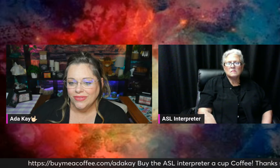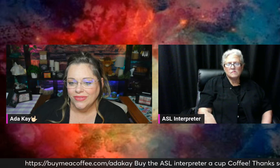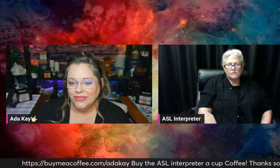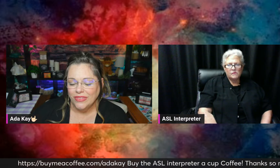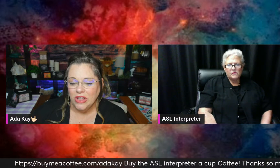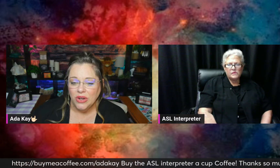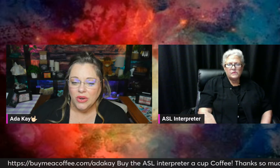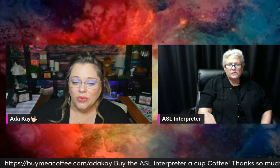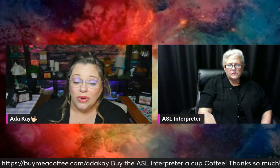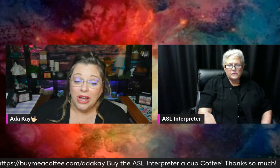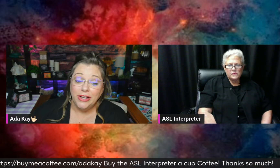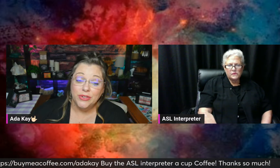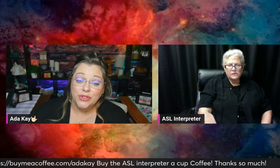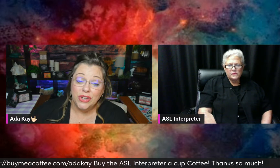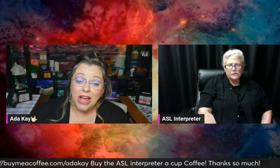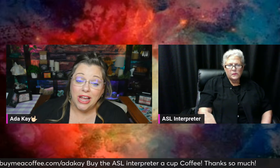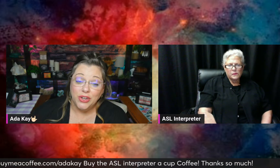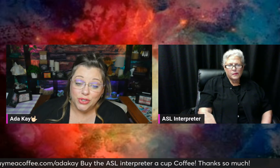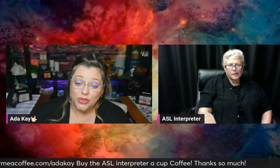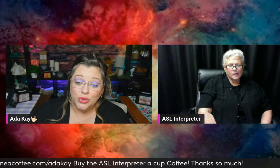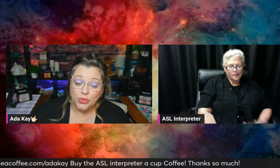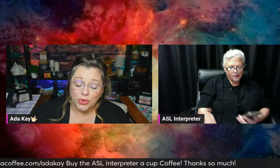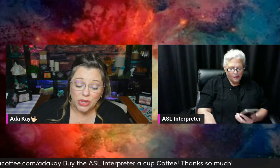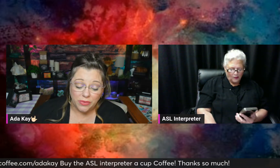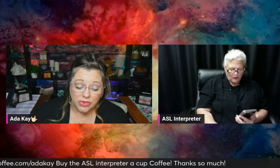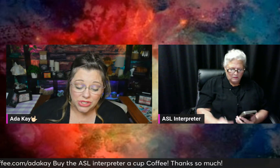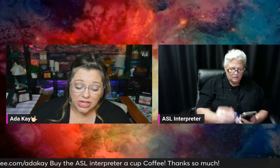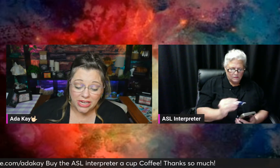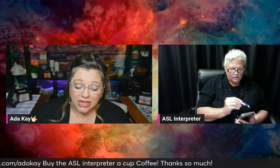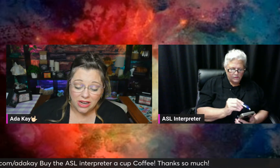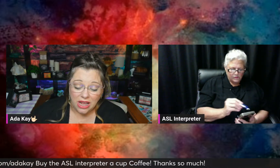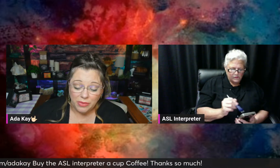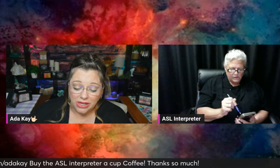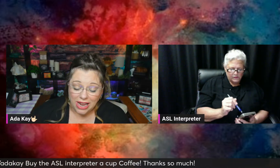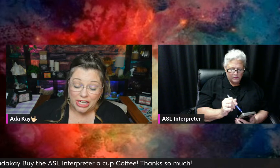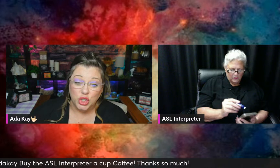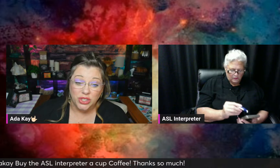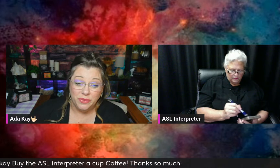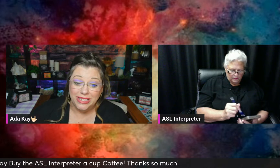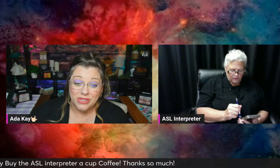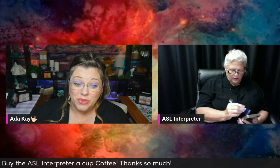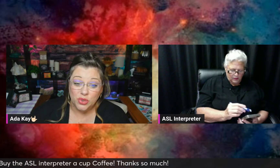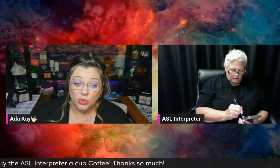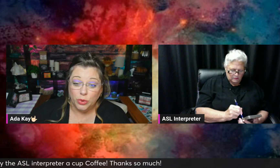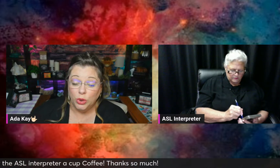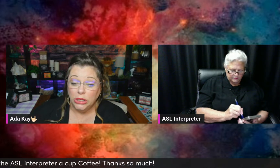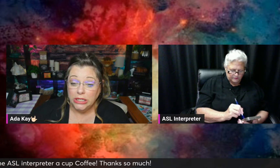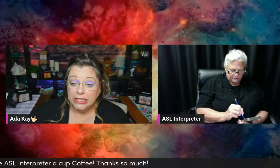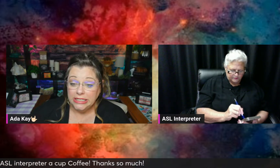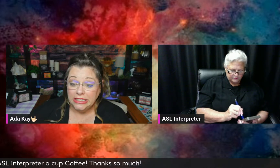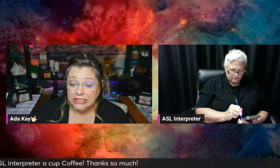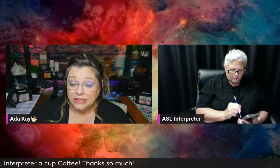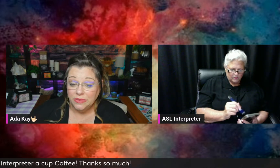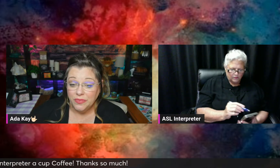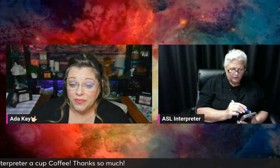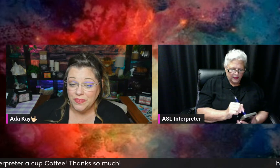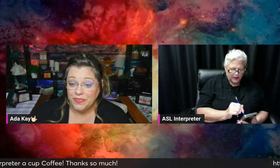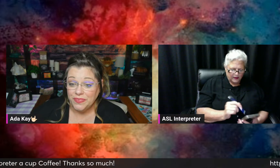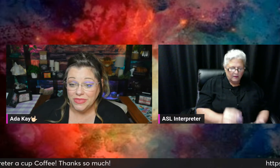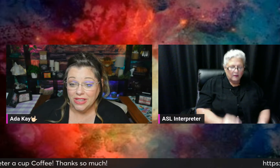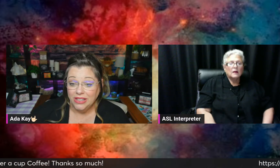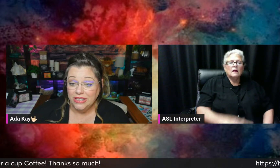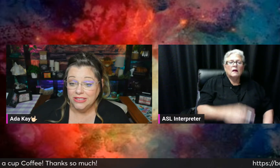do. So, well, I couldn't do it without Miss Diane. I mean, I could, but it's miserable. Miss Diana.